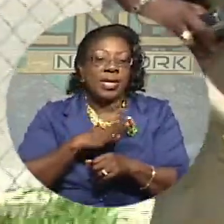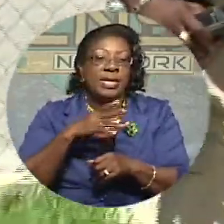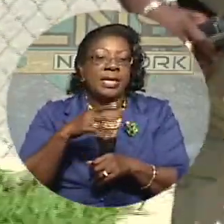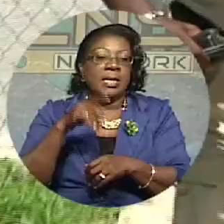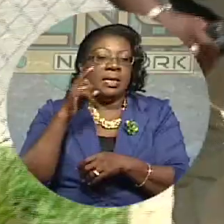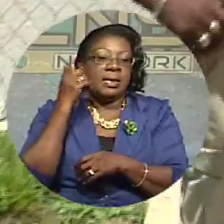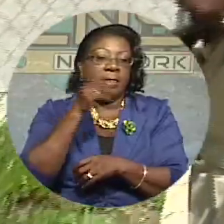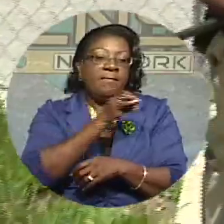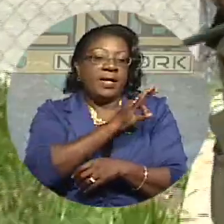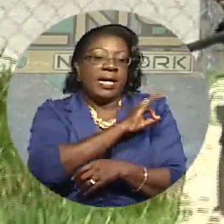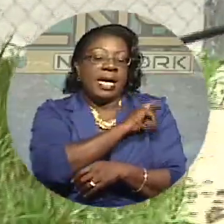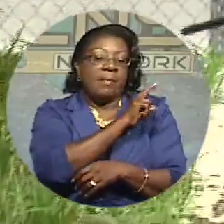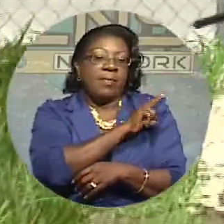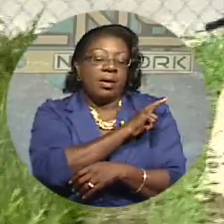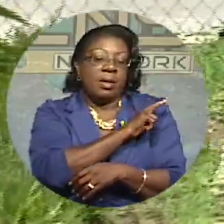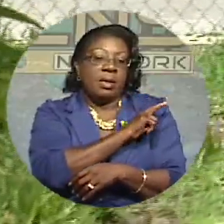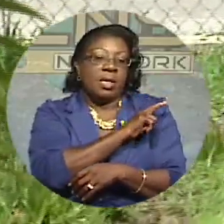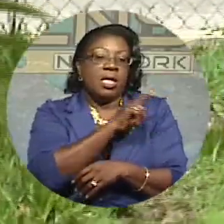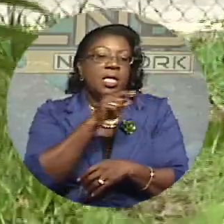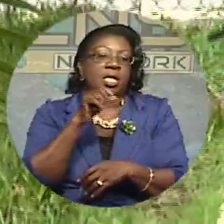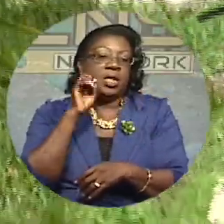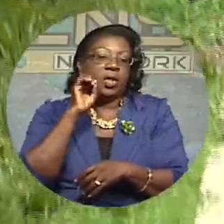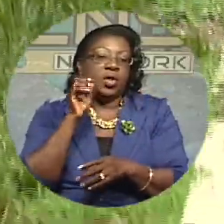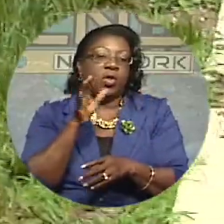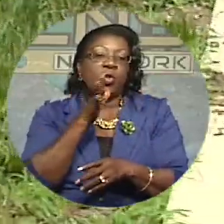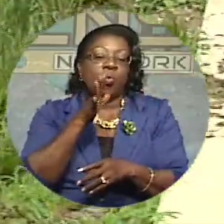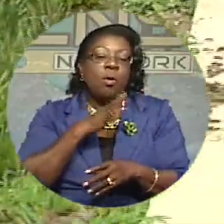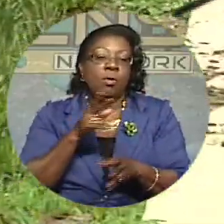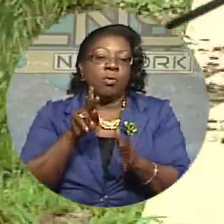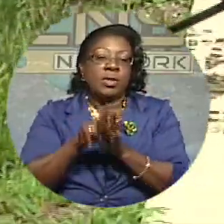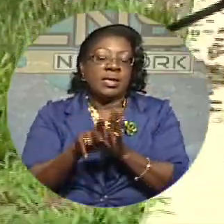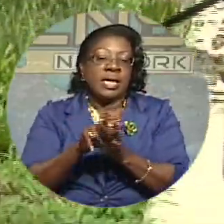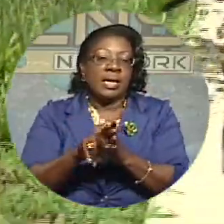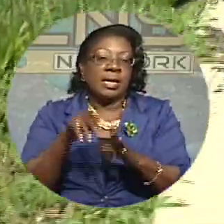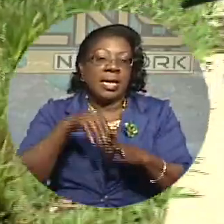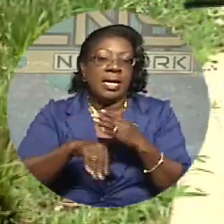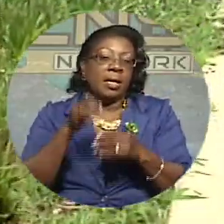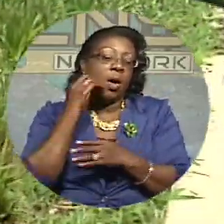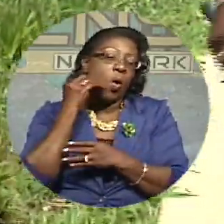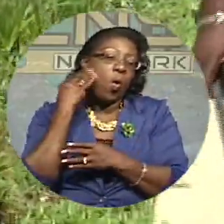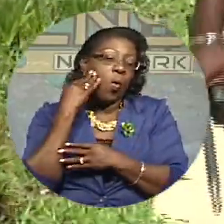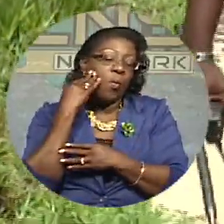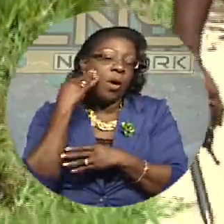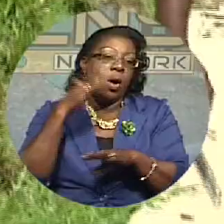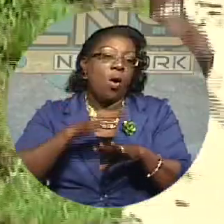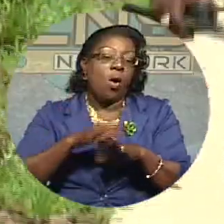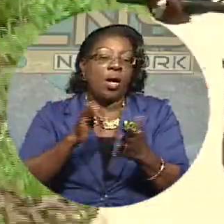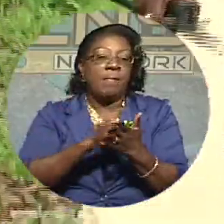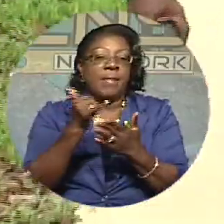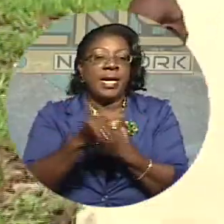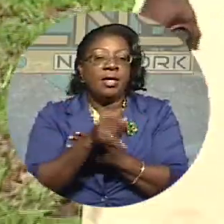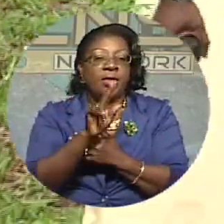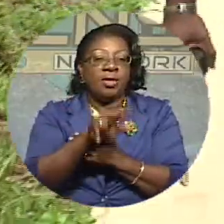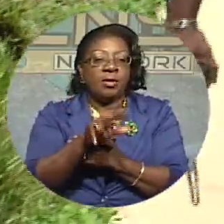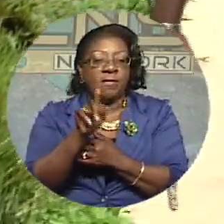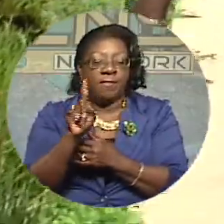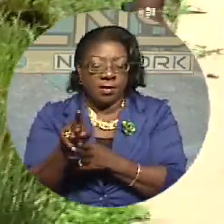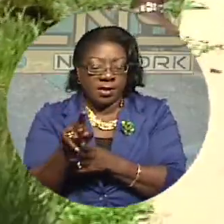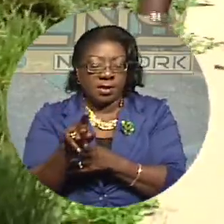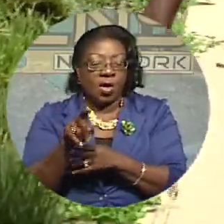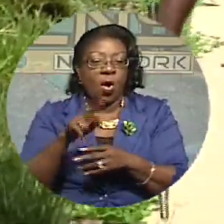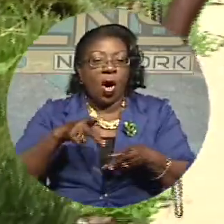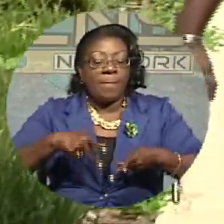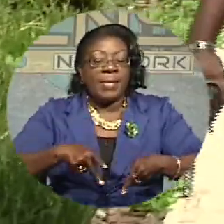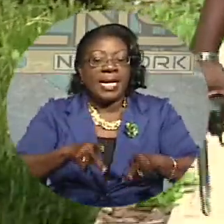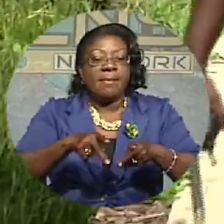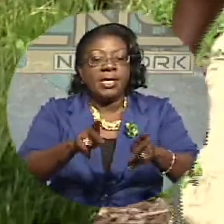because he's a minor. Lightbourne was gunned down at her residence on Polima Street during an apparent robbery in May. She later died in hospital nearly 1